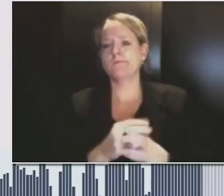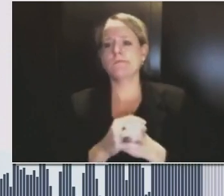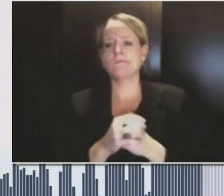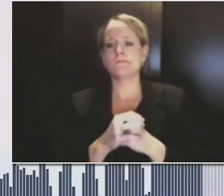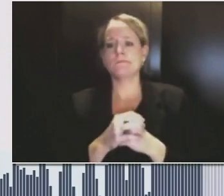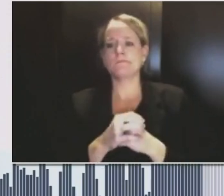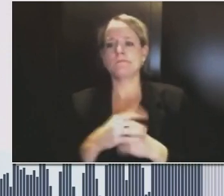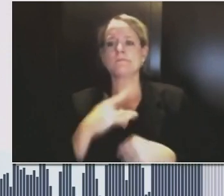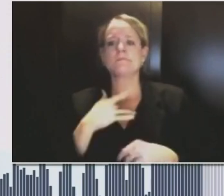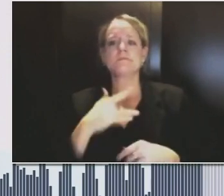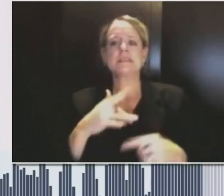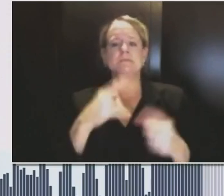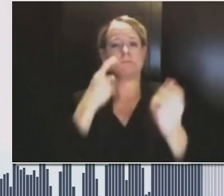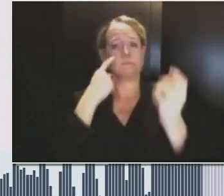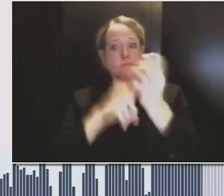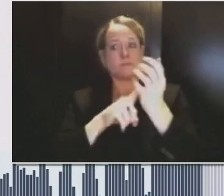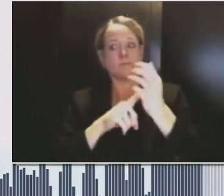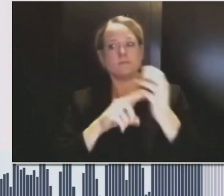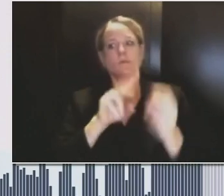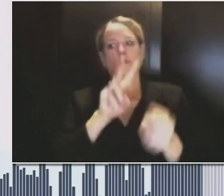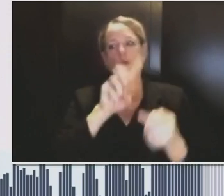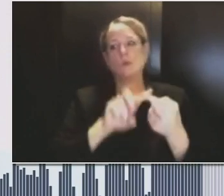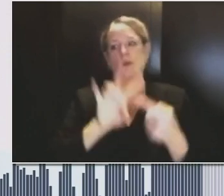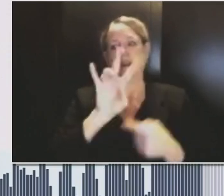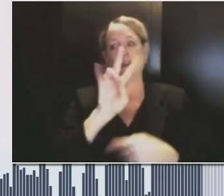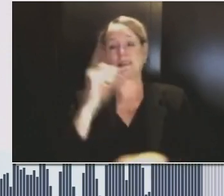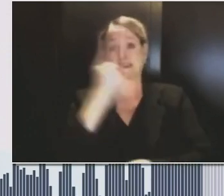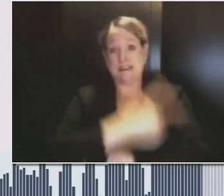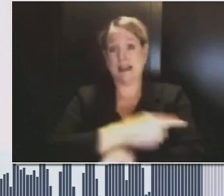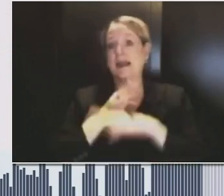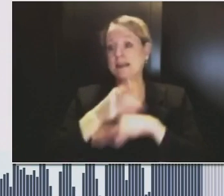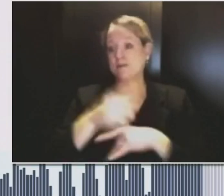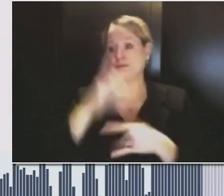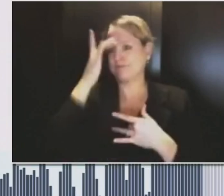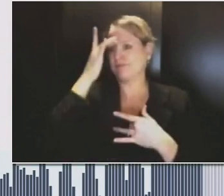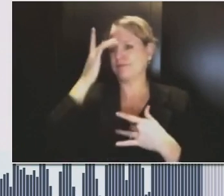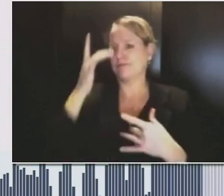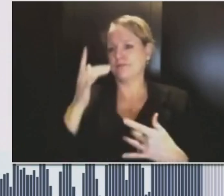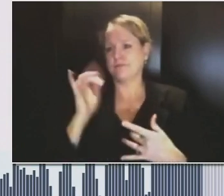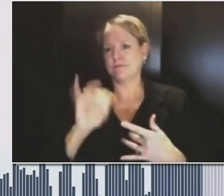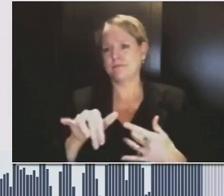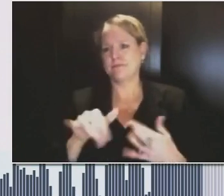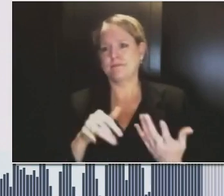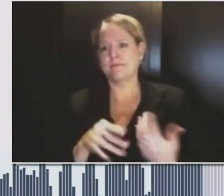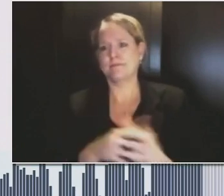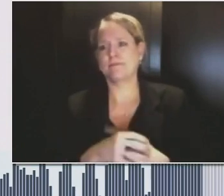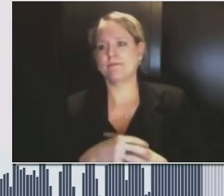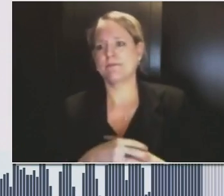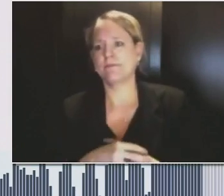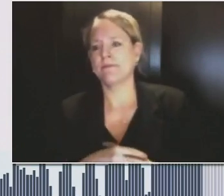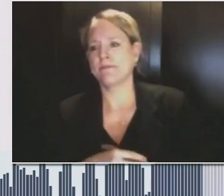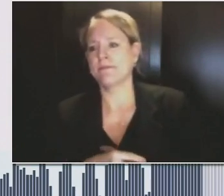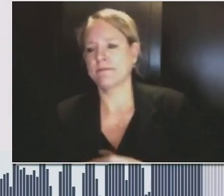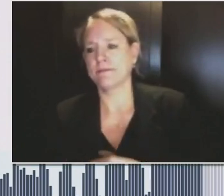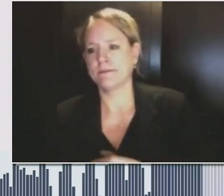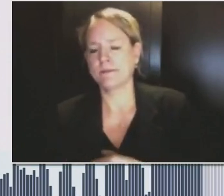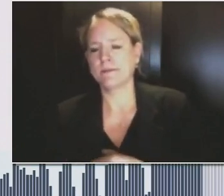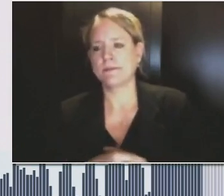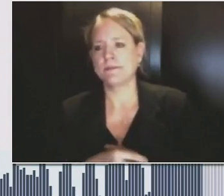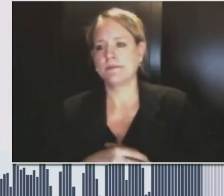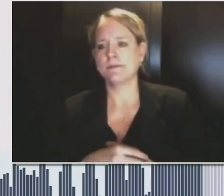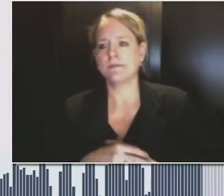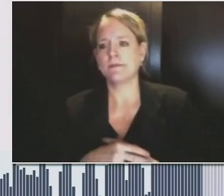for the majority part of people who are tested while they're symptomatic, positive test is very strong evidence that infection is present, and a negative test is strong evidence that